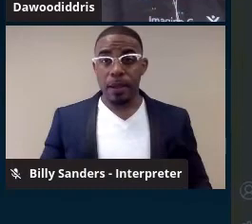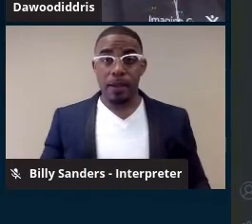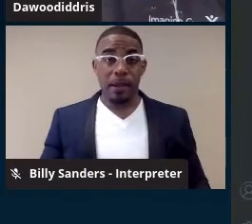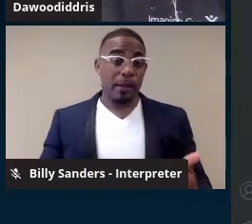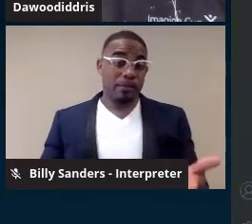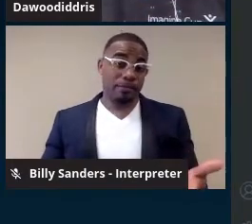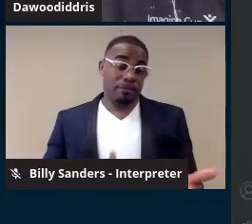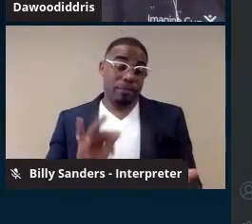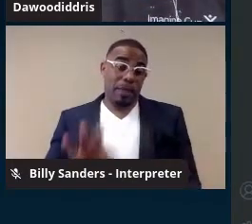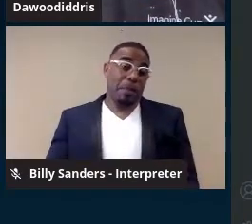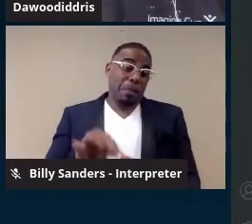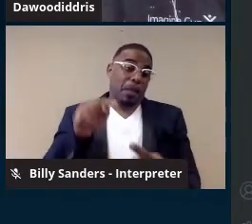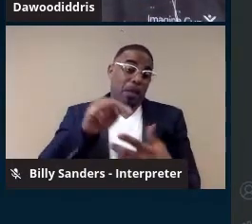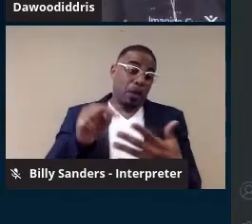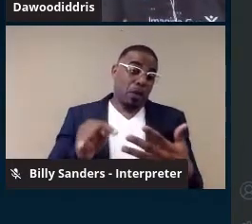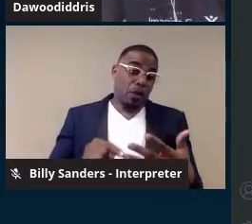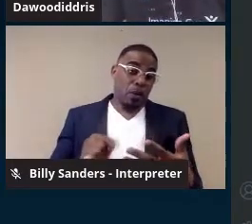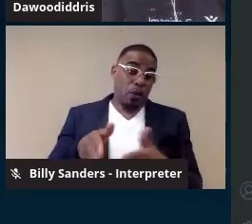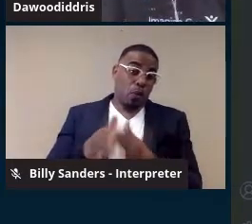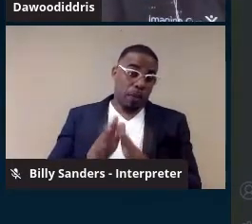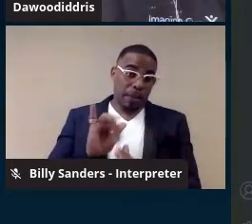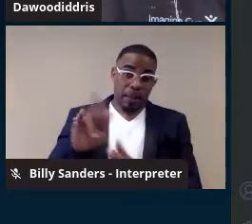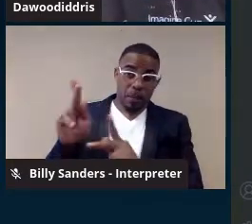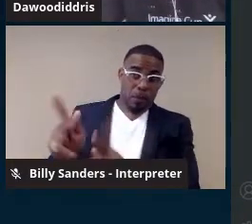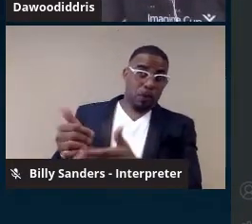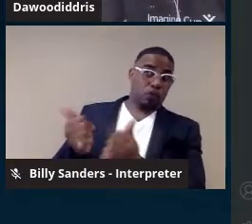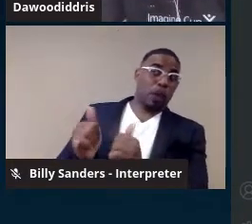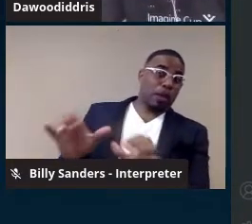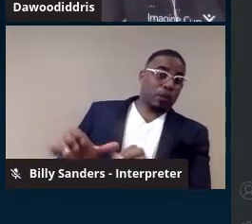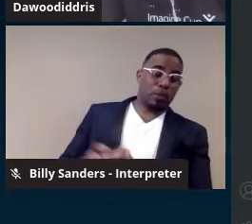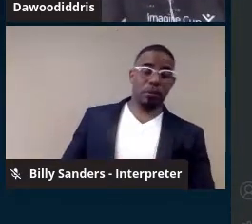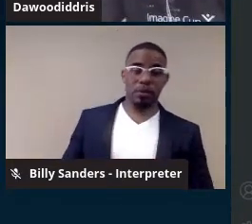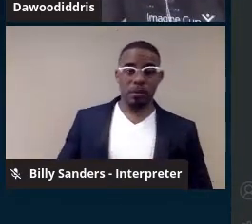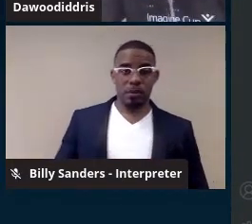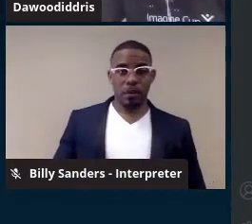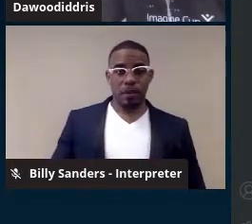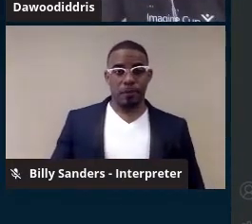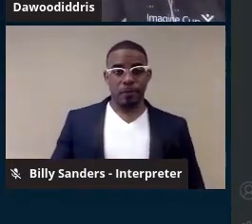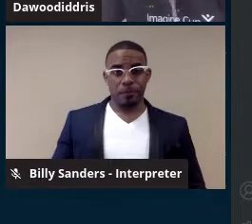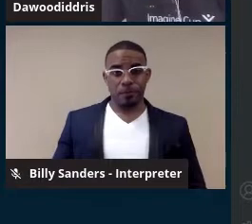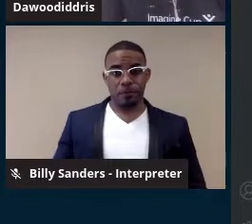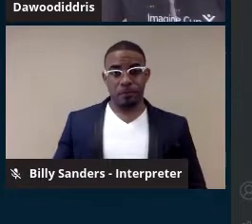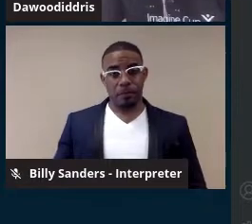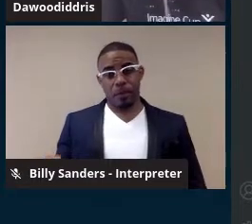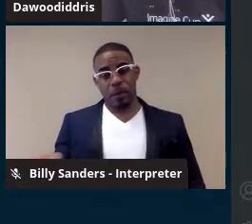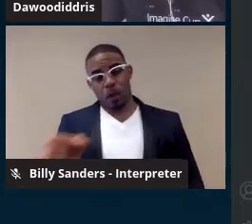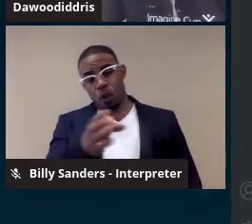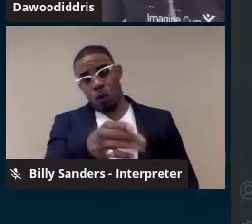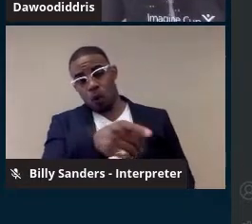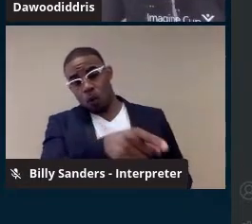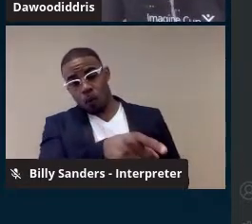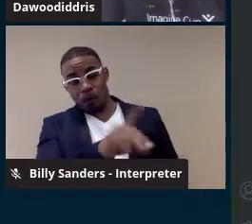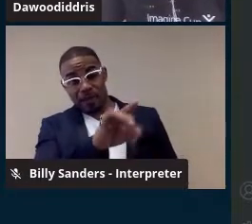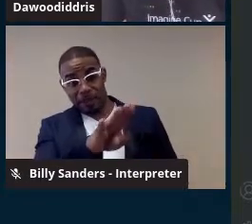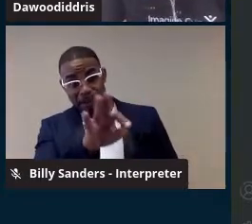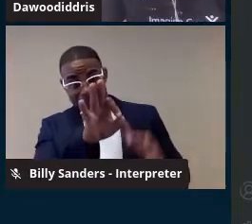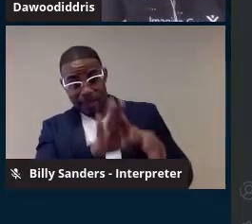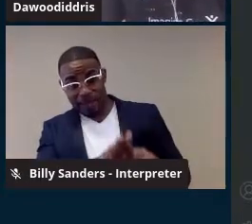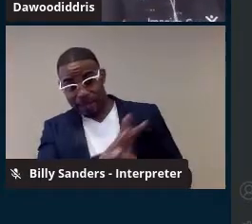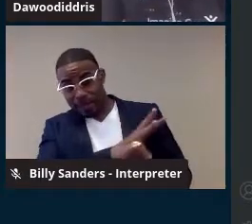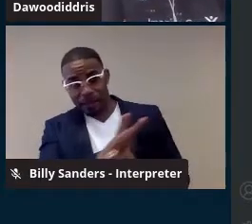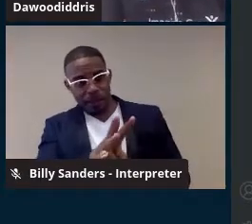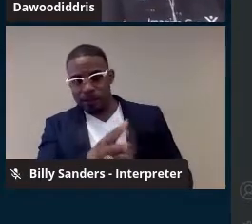the particular request that the person is trying to do. So over here, we could do database, connections and everything, manipulate our